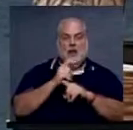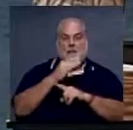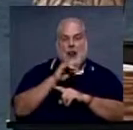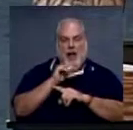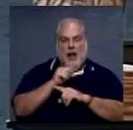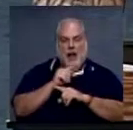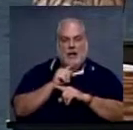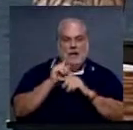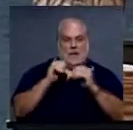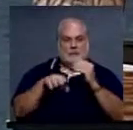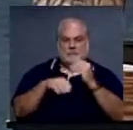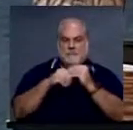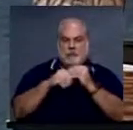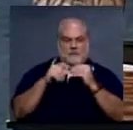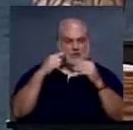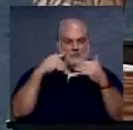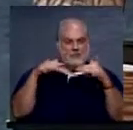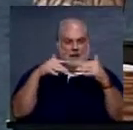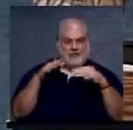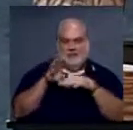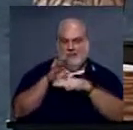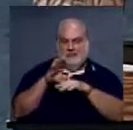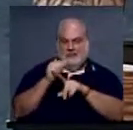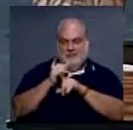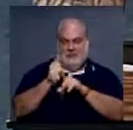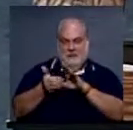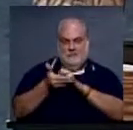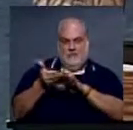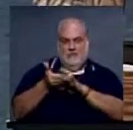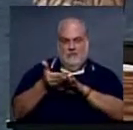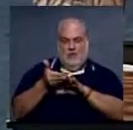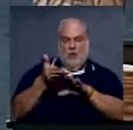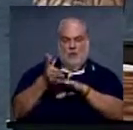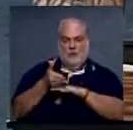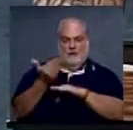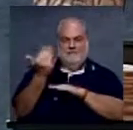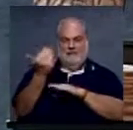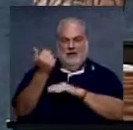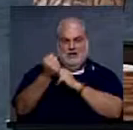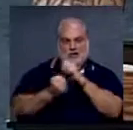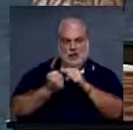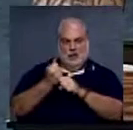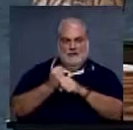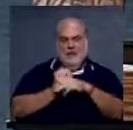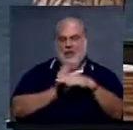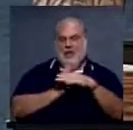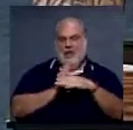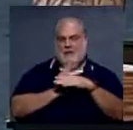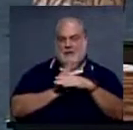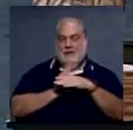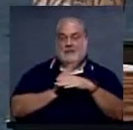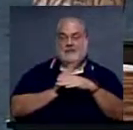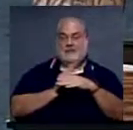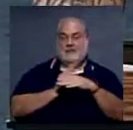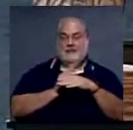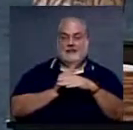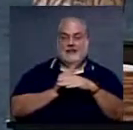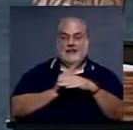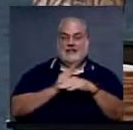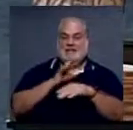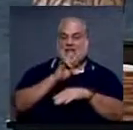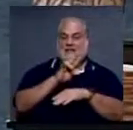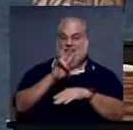added for sound absorption. The business has been in operation for more than 15 years. The facility averages